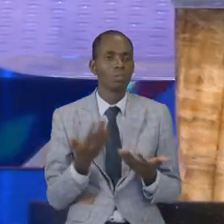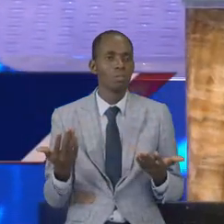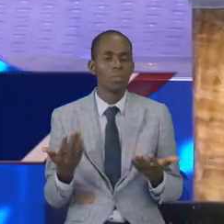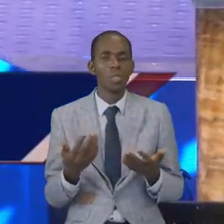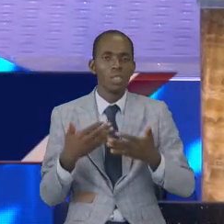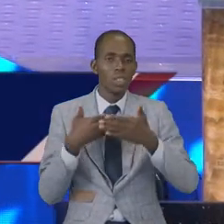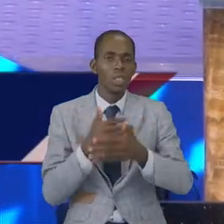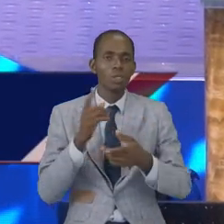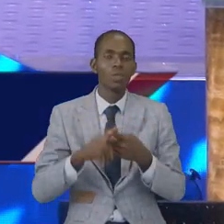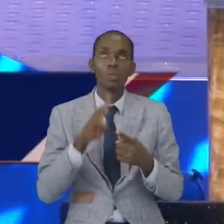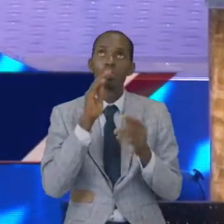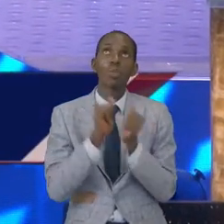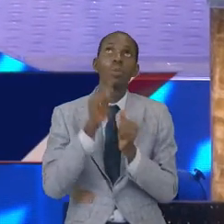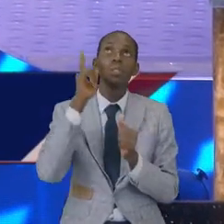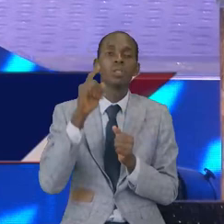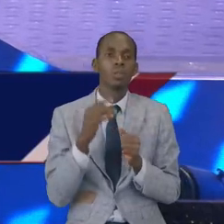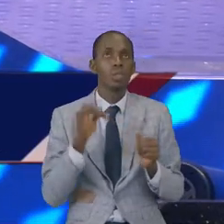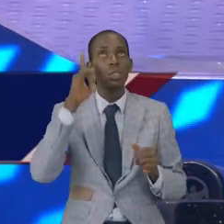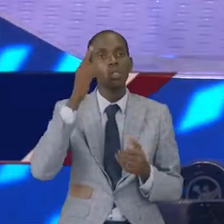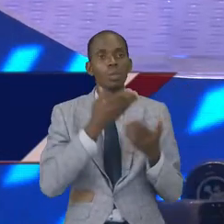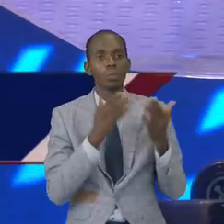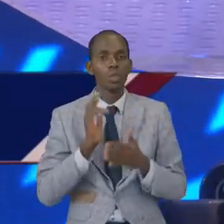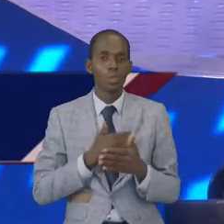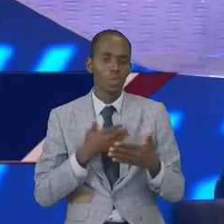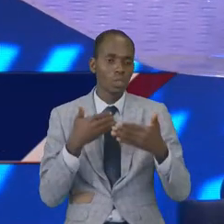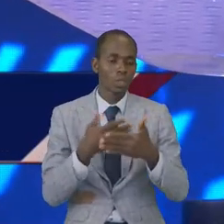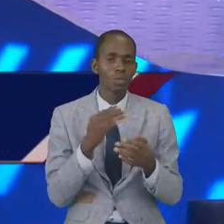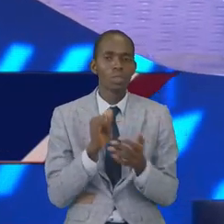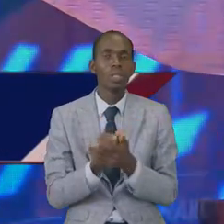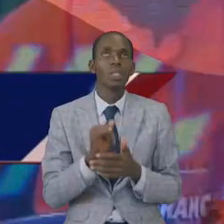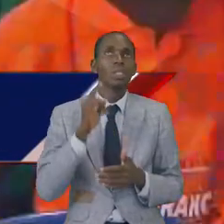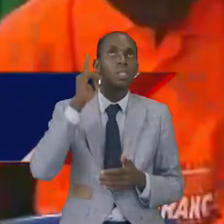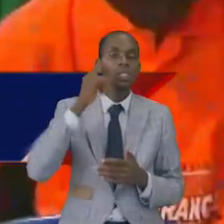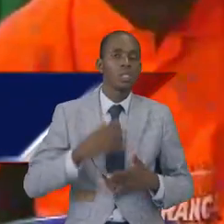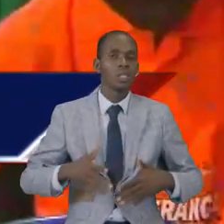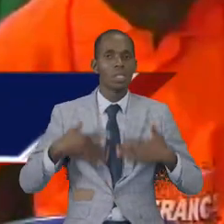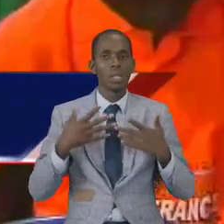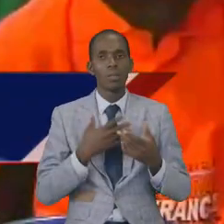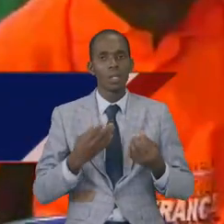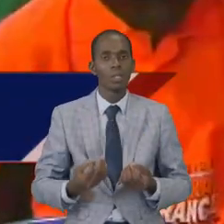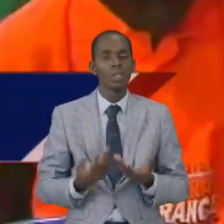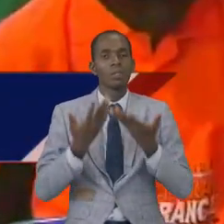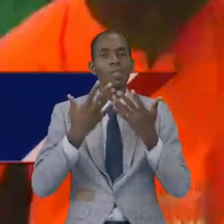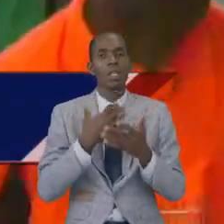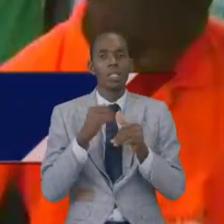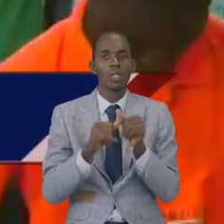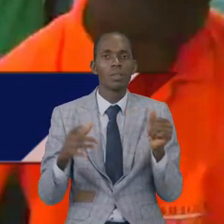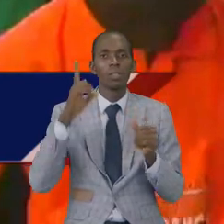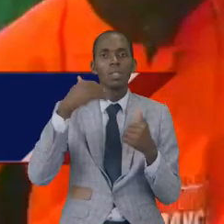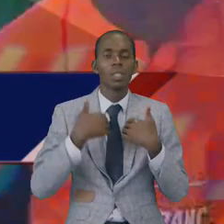he brings us near, so that his life, his sacrifice, and everything he has done will